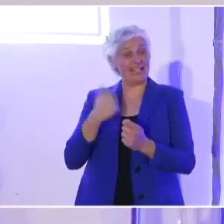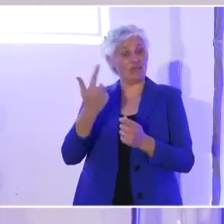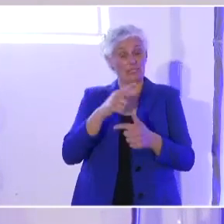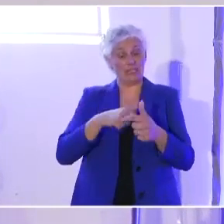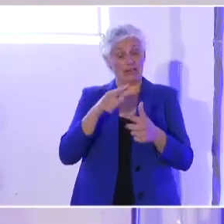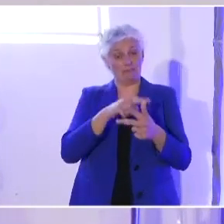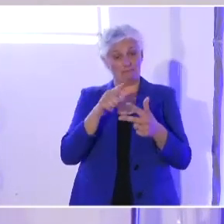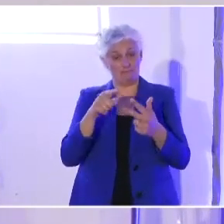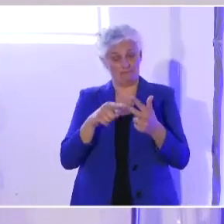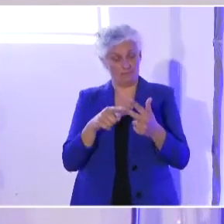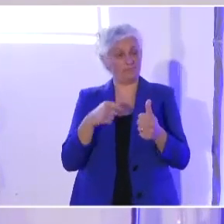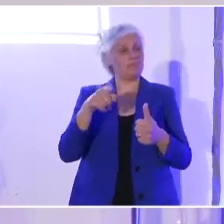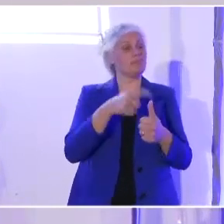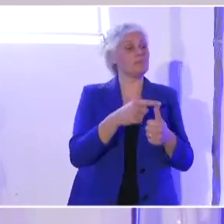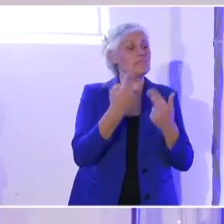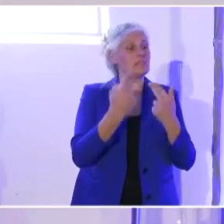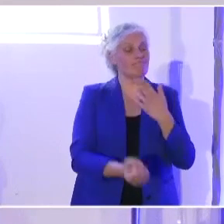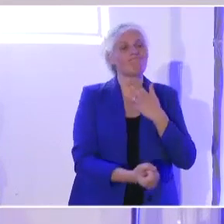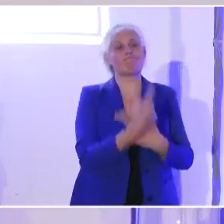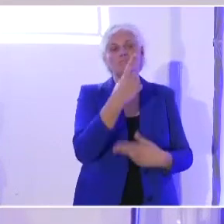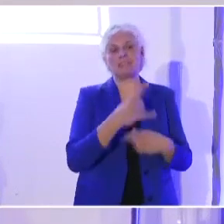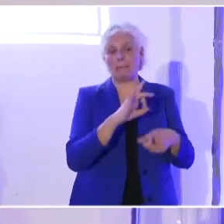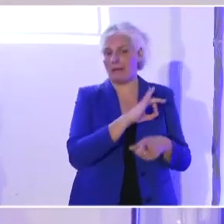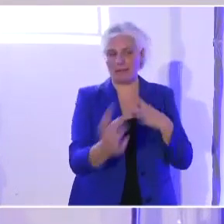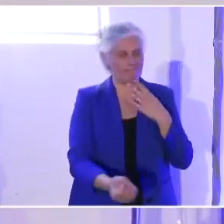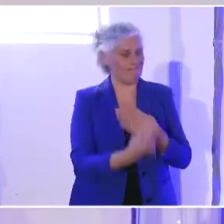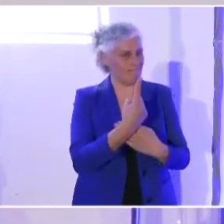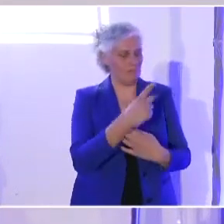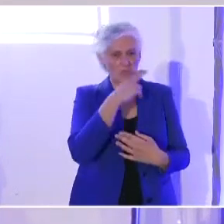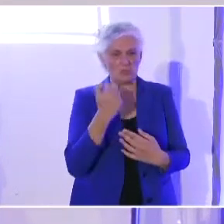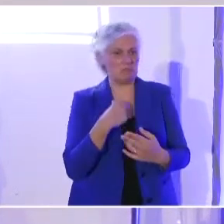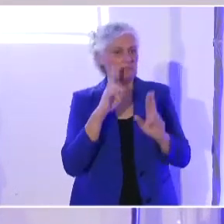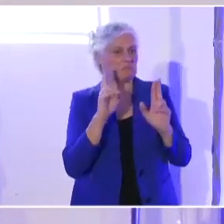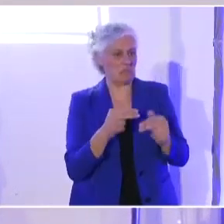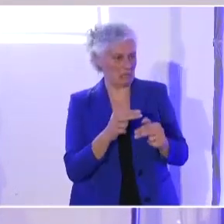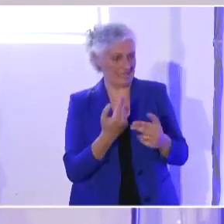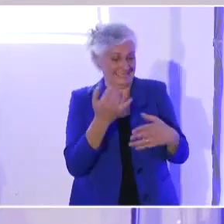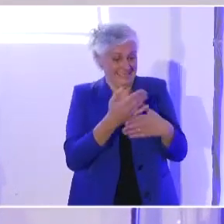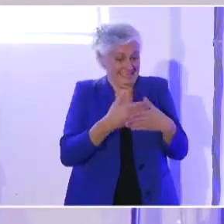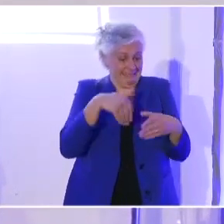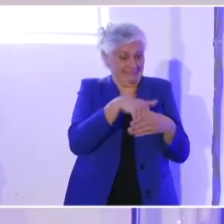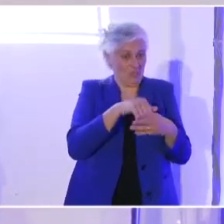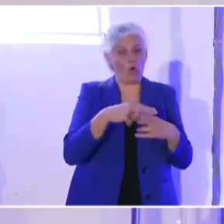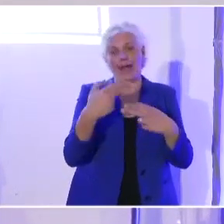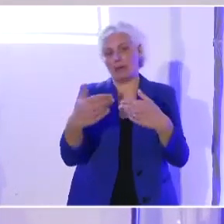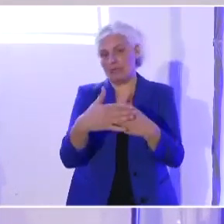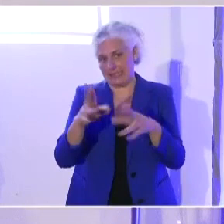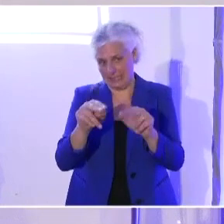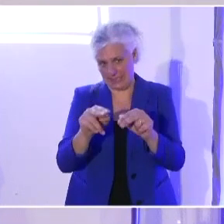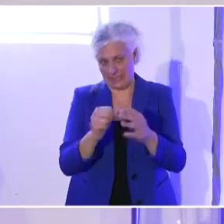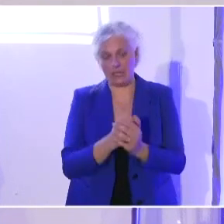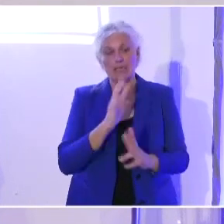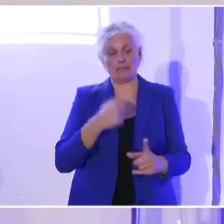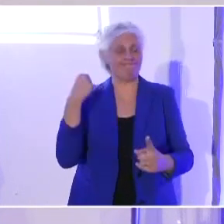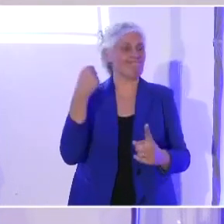aspects. First, there must be an incident of some kind that can be entirely internal or it can also be external. There must be an